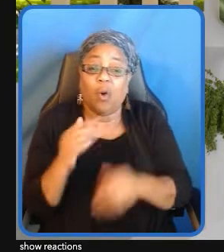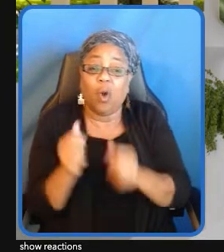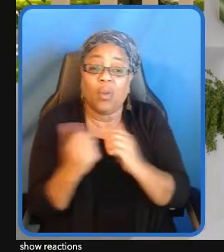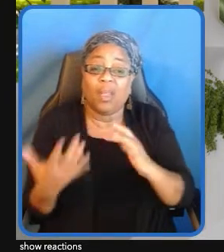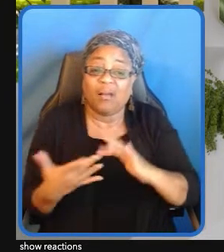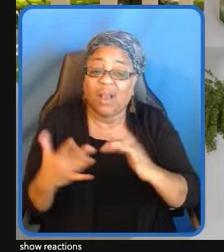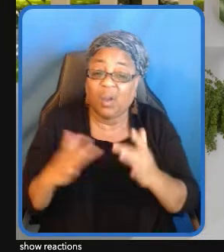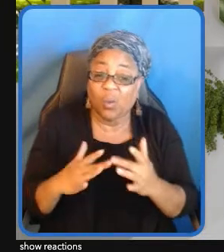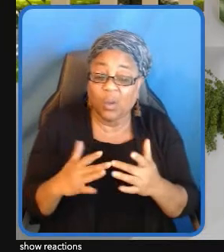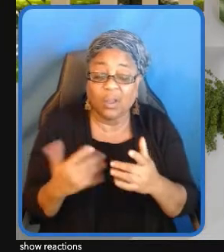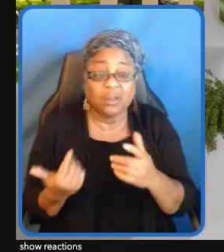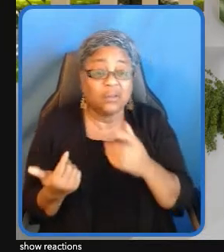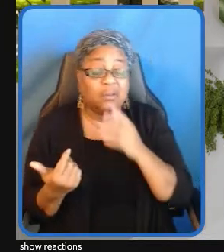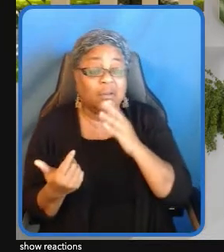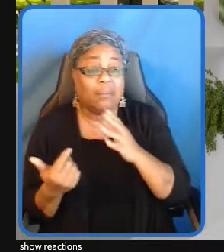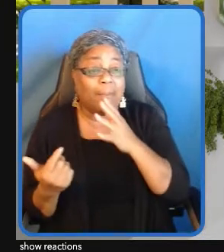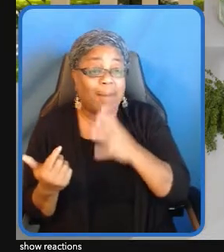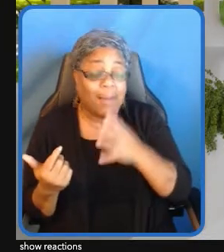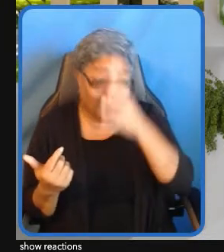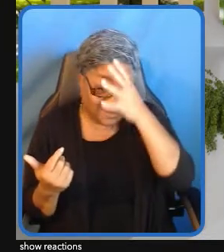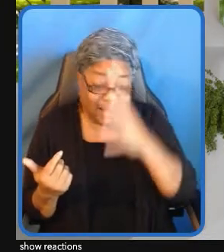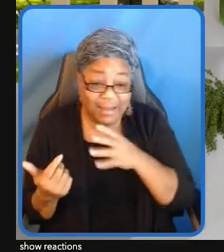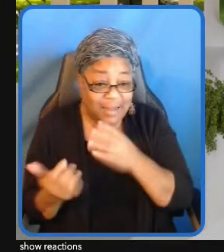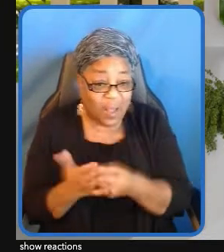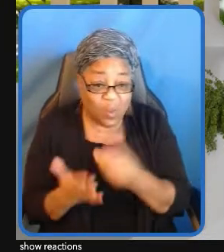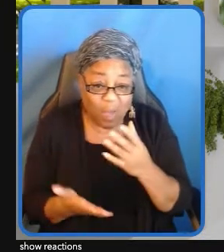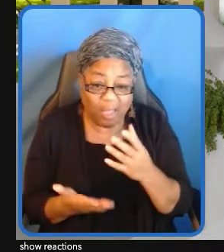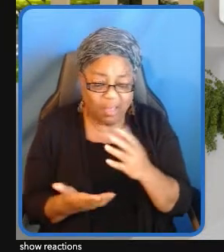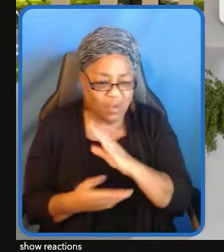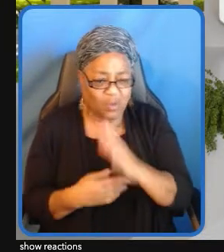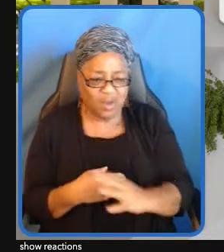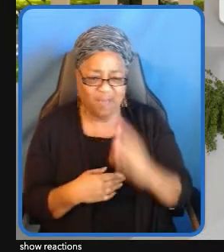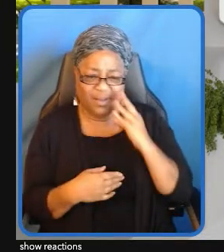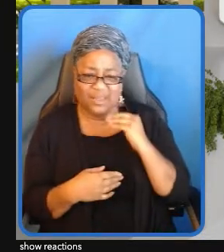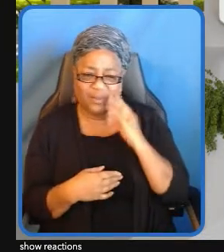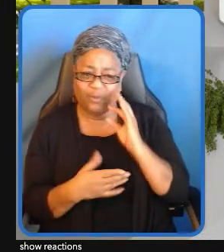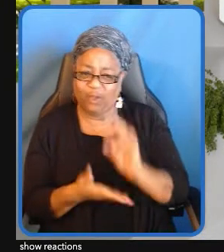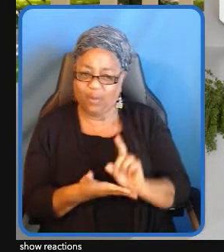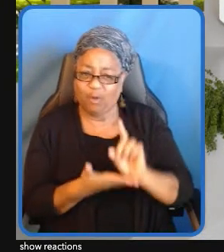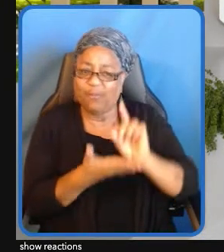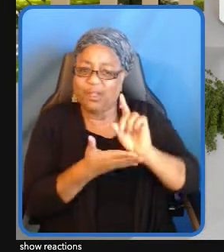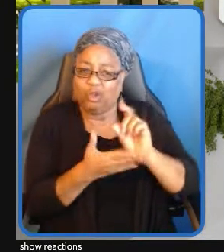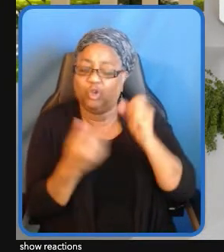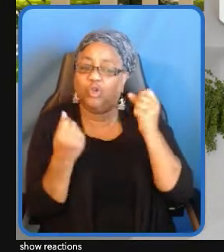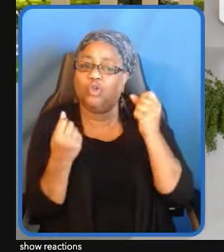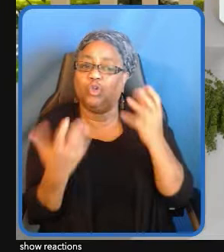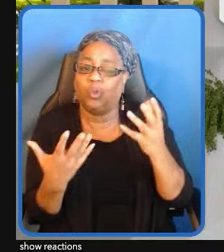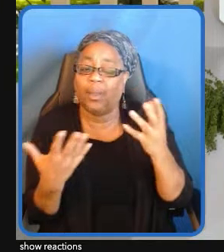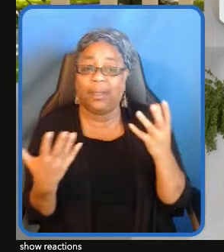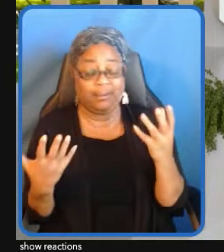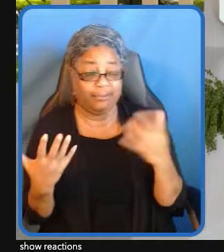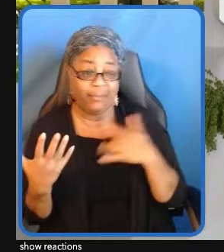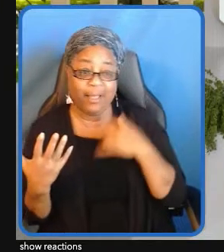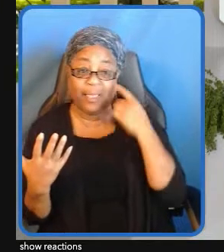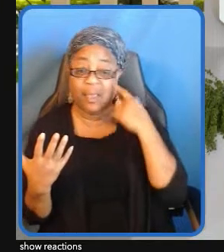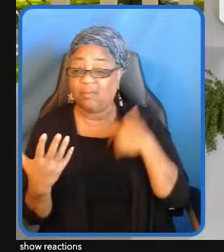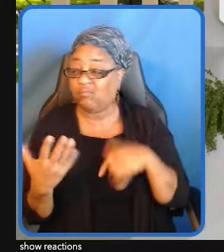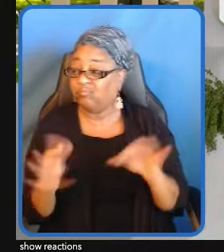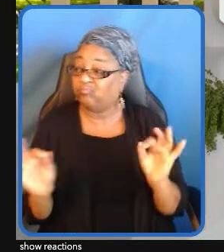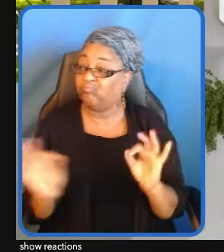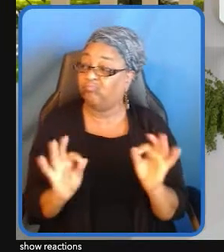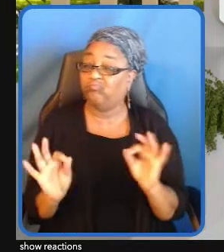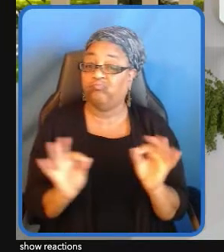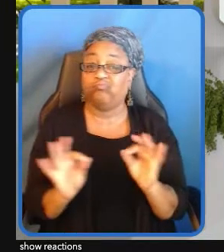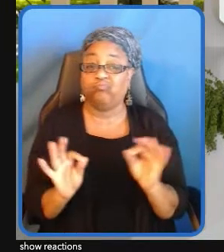isn't paid with the flick of a pen. You've never experienced the sheer privilege so many take for granted. It took the murder